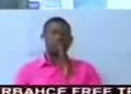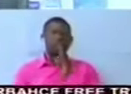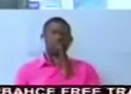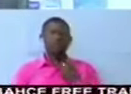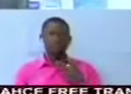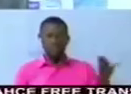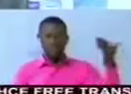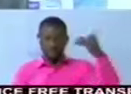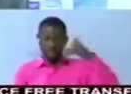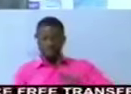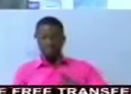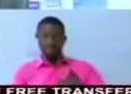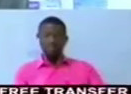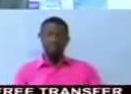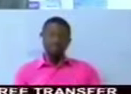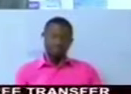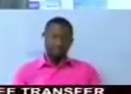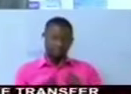who came.